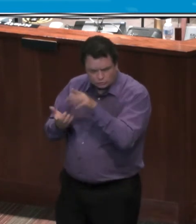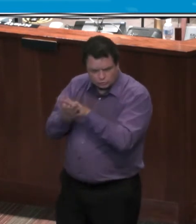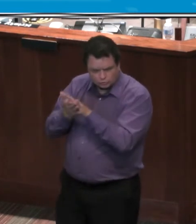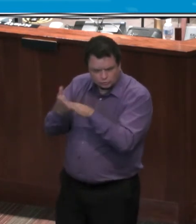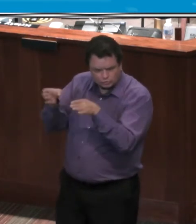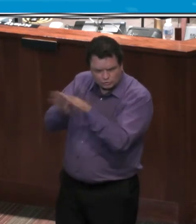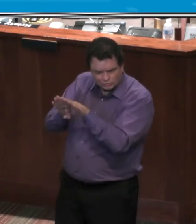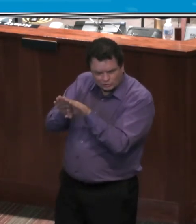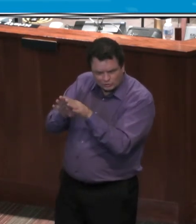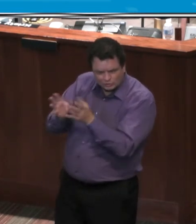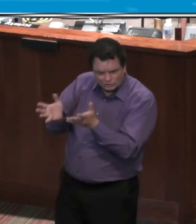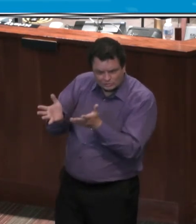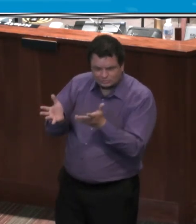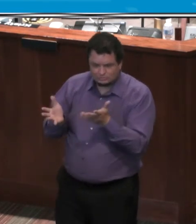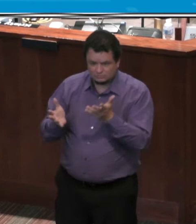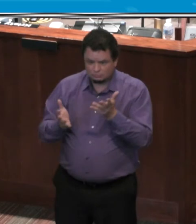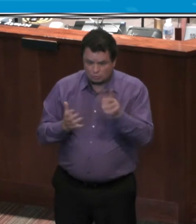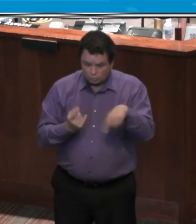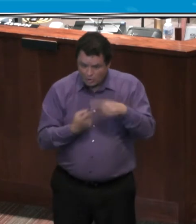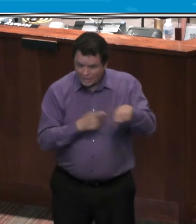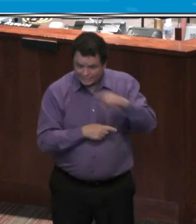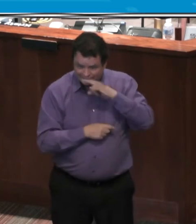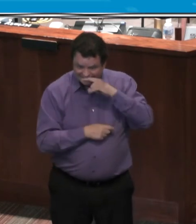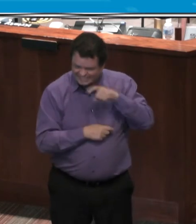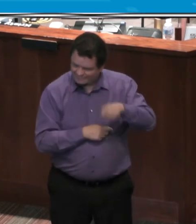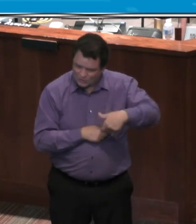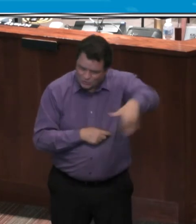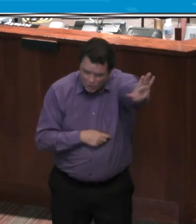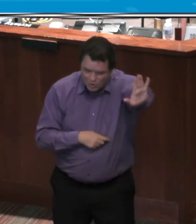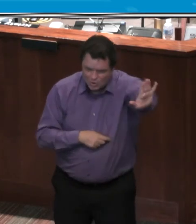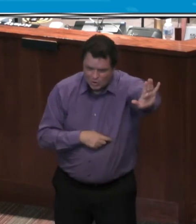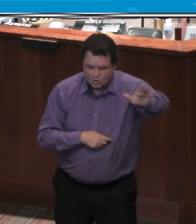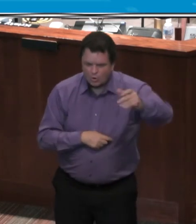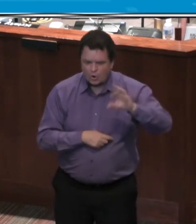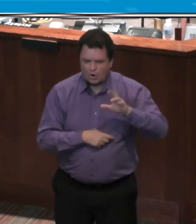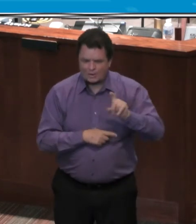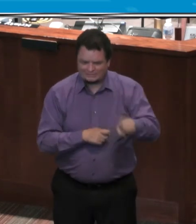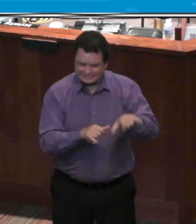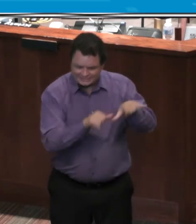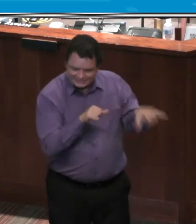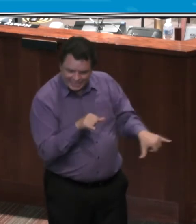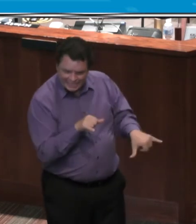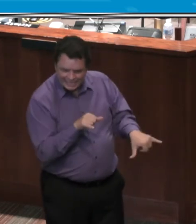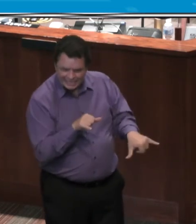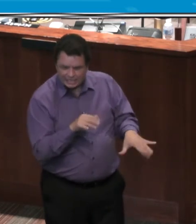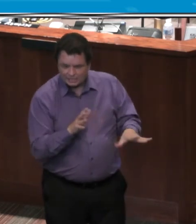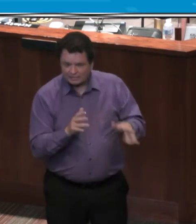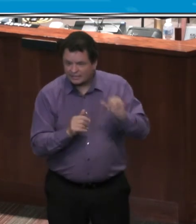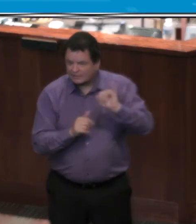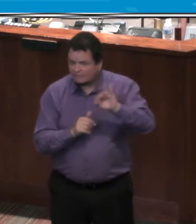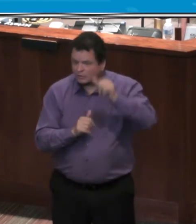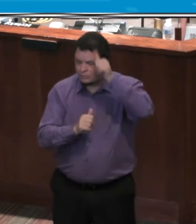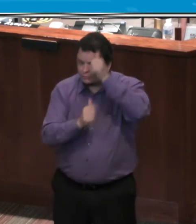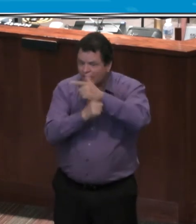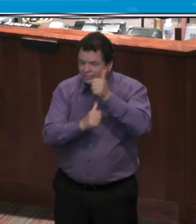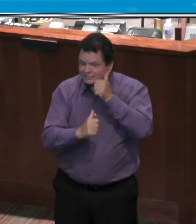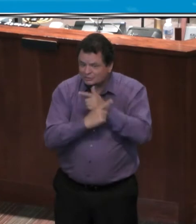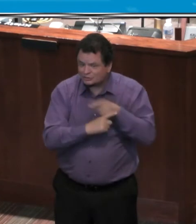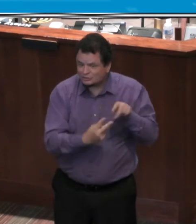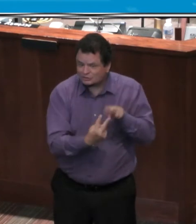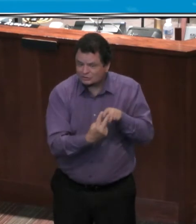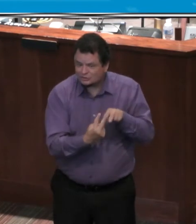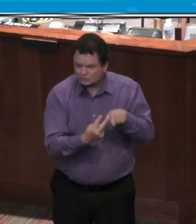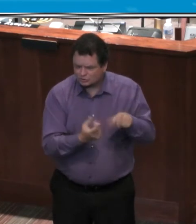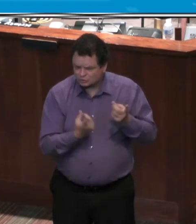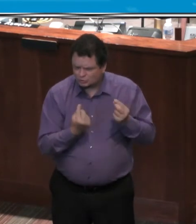and what to do with everyone else. That's also a big one. What do you do with the siblings of the sick kid? What do you do with the cohort? And so really kind